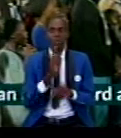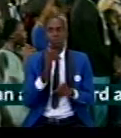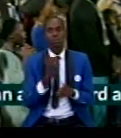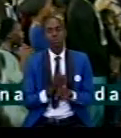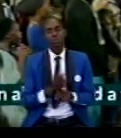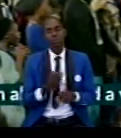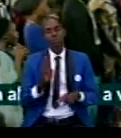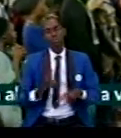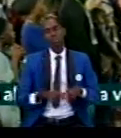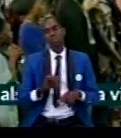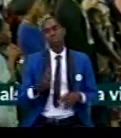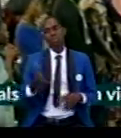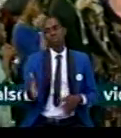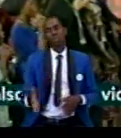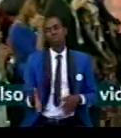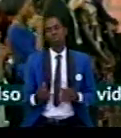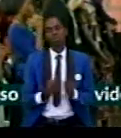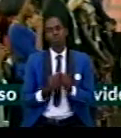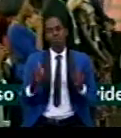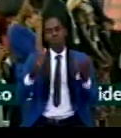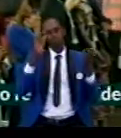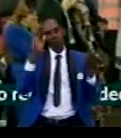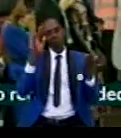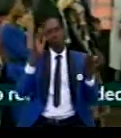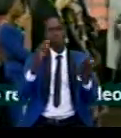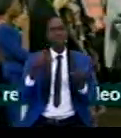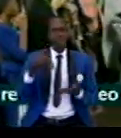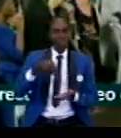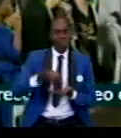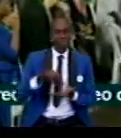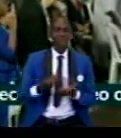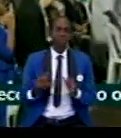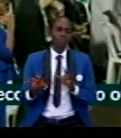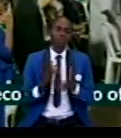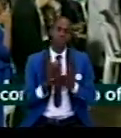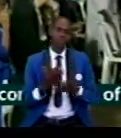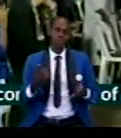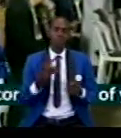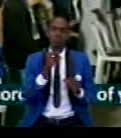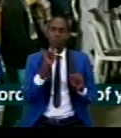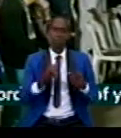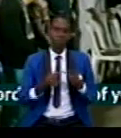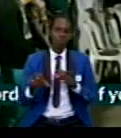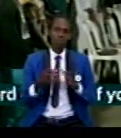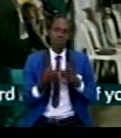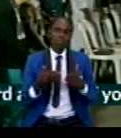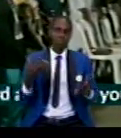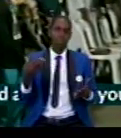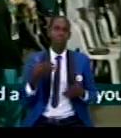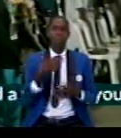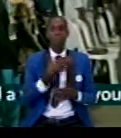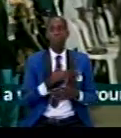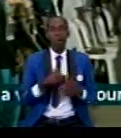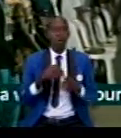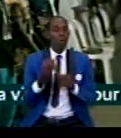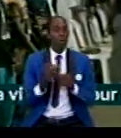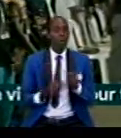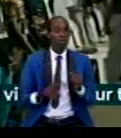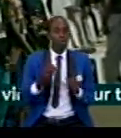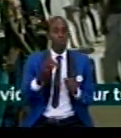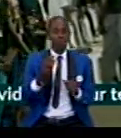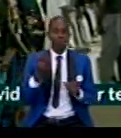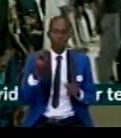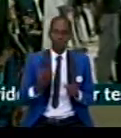couldn't do before. Please, everybody should be at a standstill. No movement now.